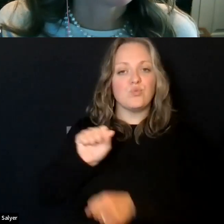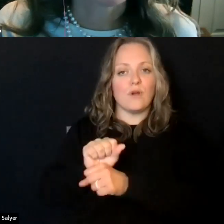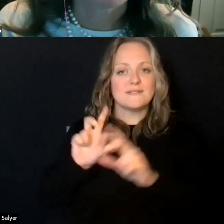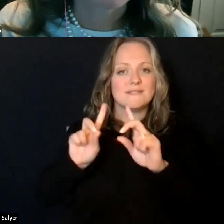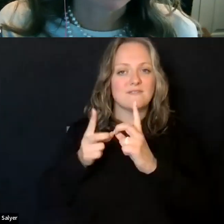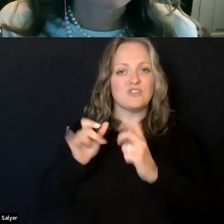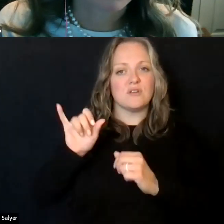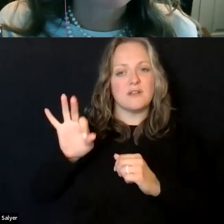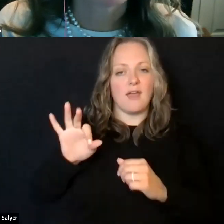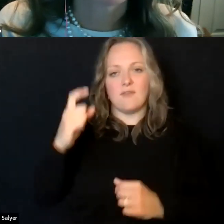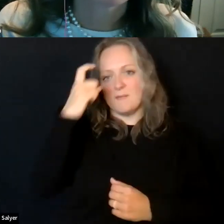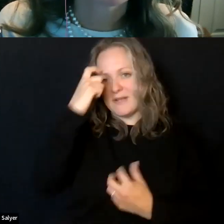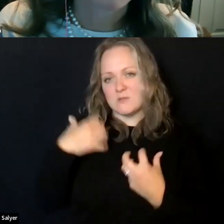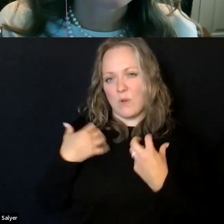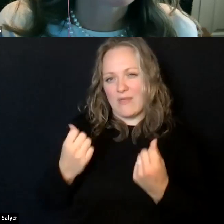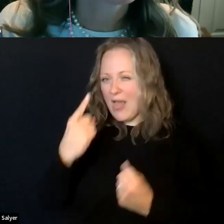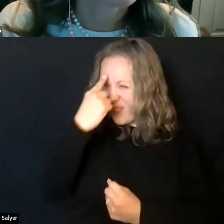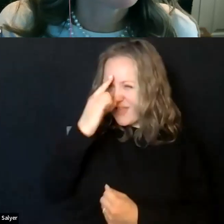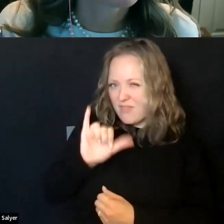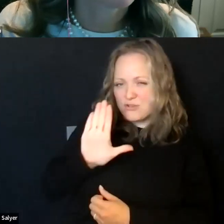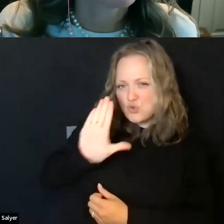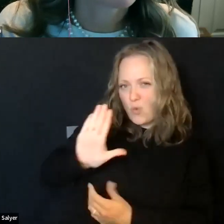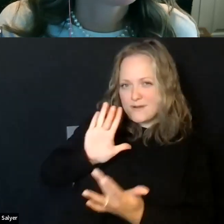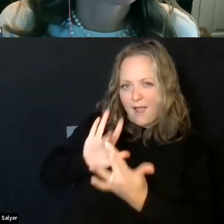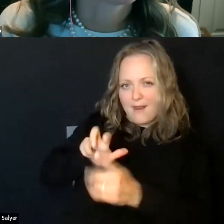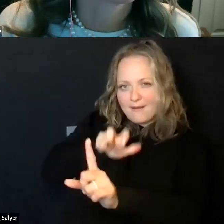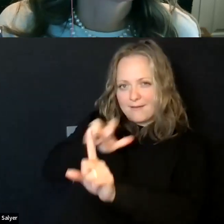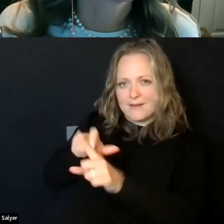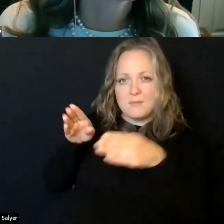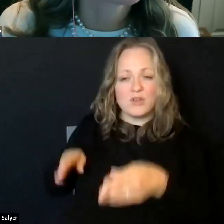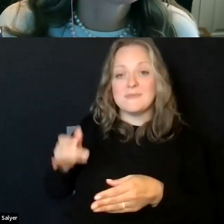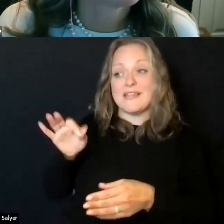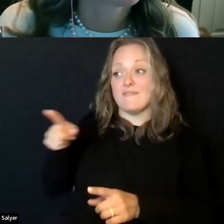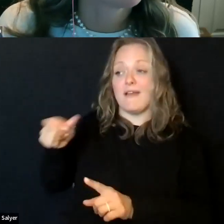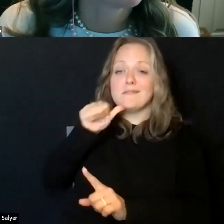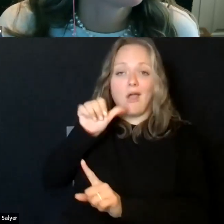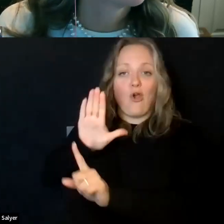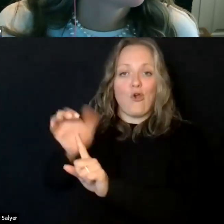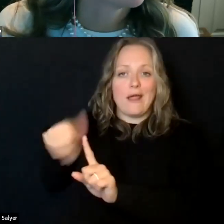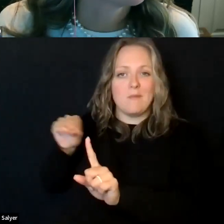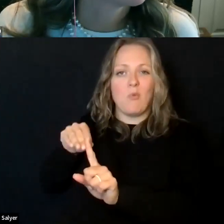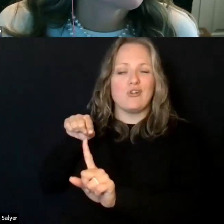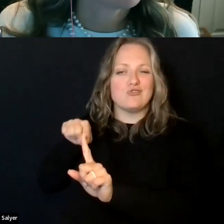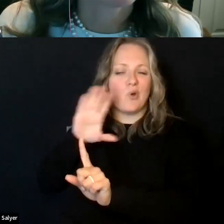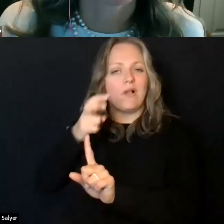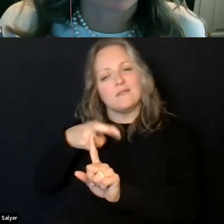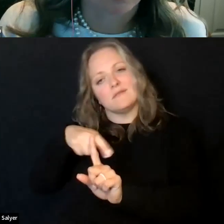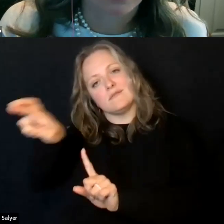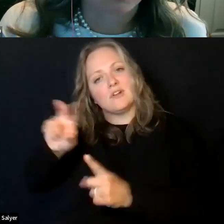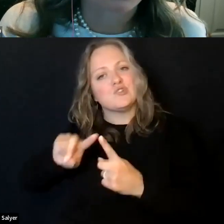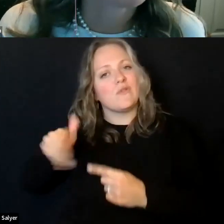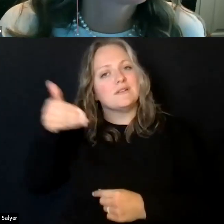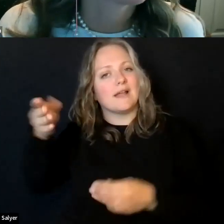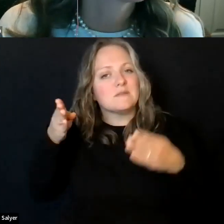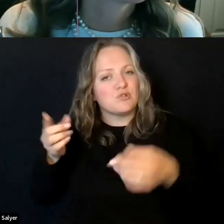and she should be your contact, but if that is changed, she will know who the next person is. So that would be a great one to email